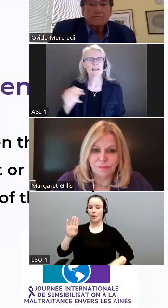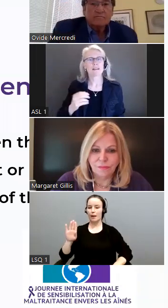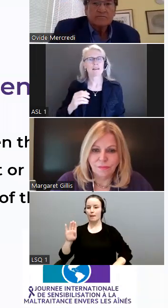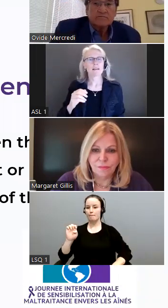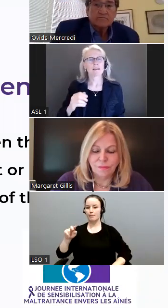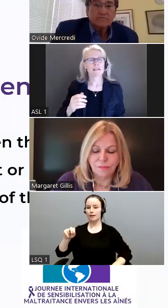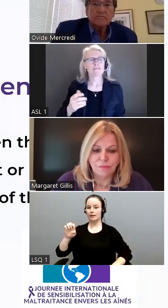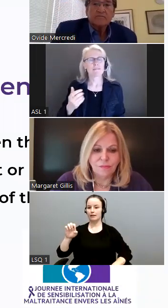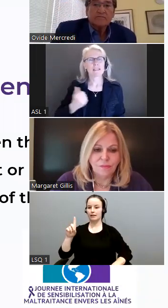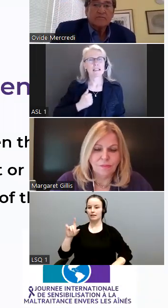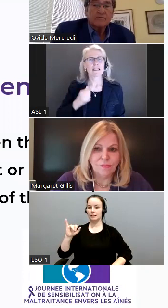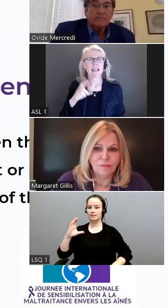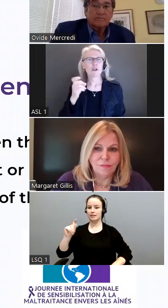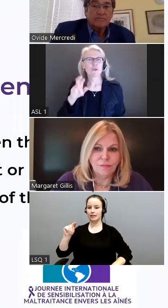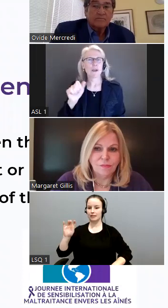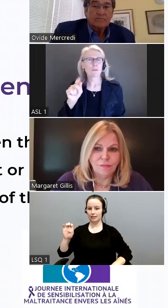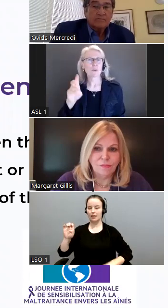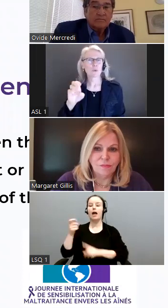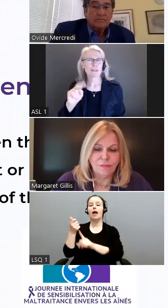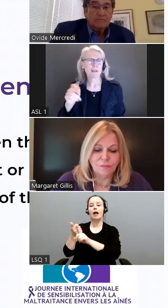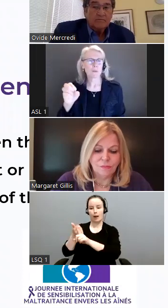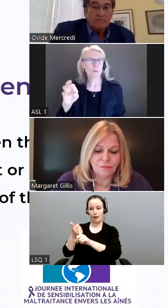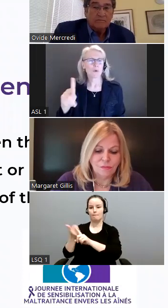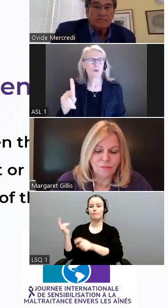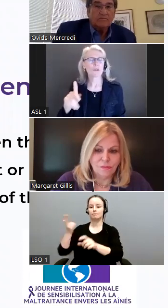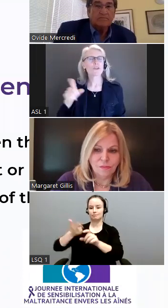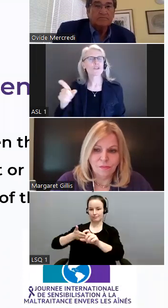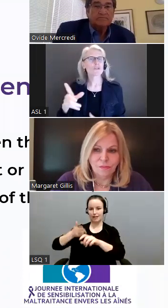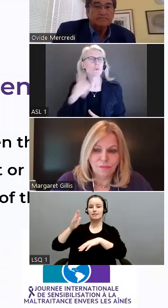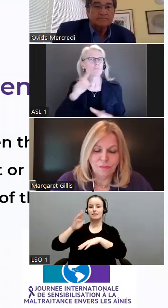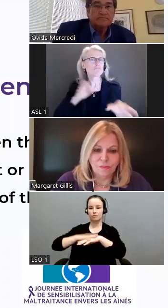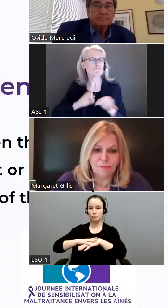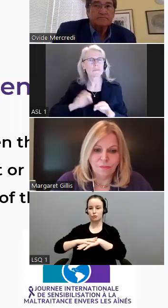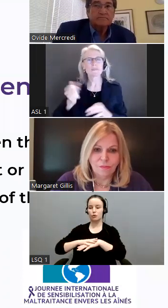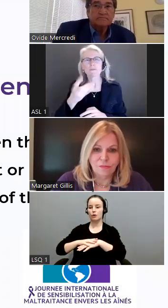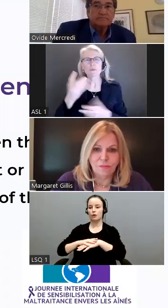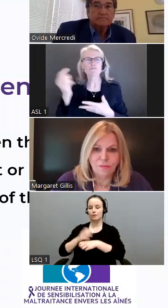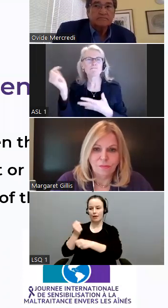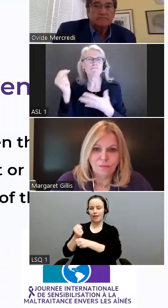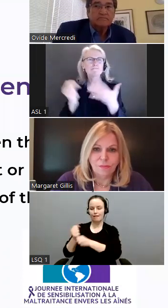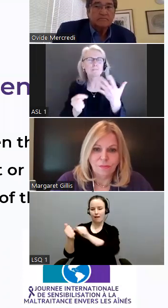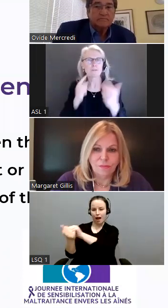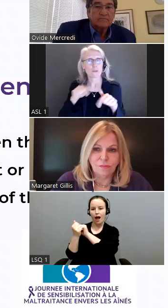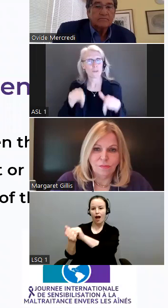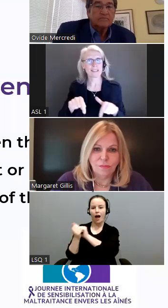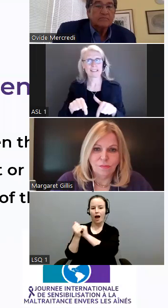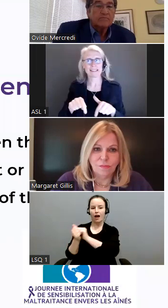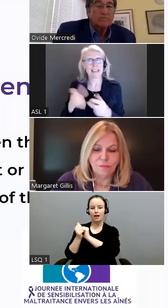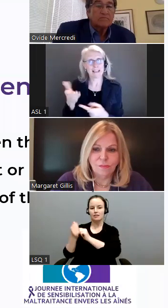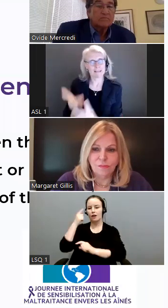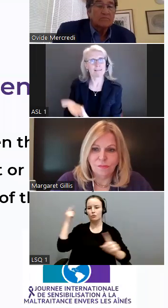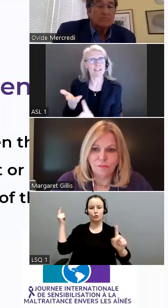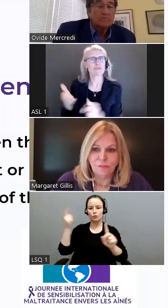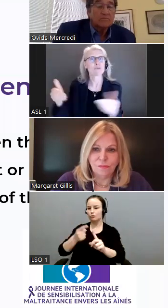quite closely, and as I mentioned, organizing this event, who's just going to go over a few of the housekeeping items and to introduce herself.